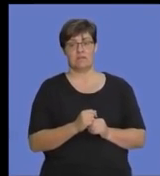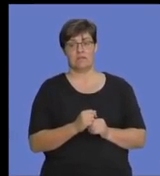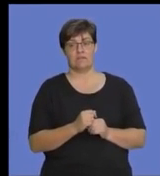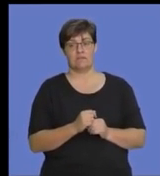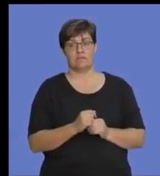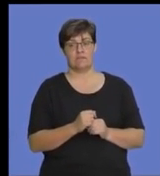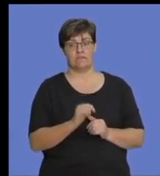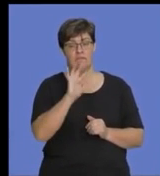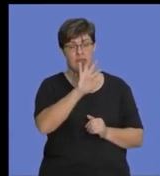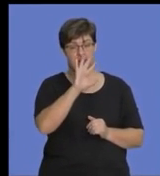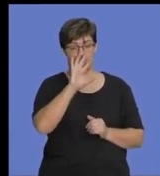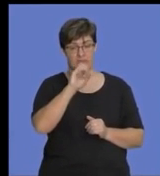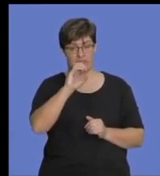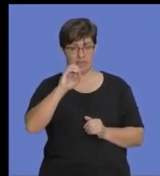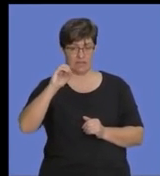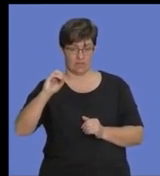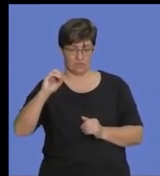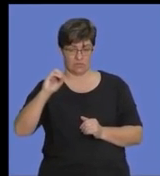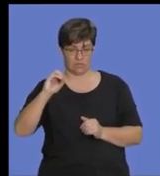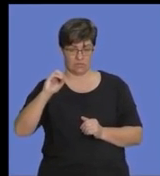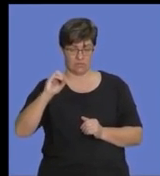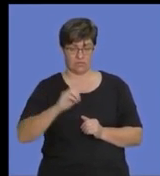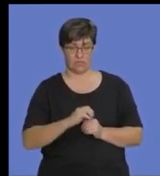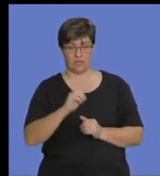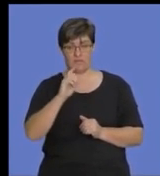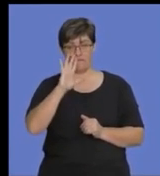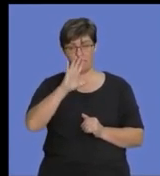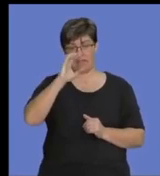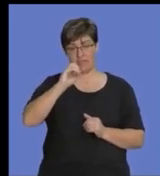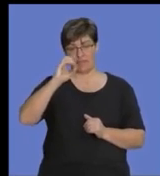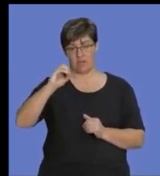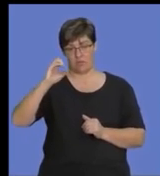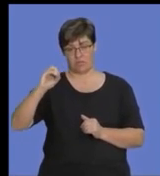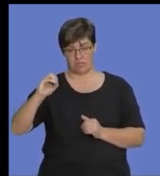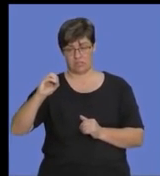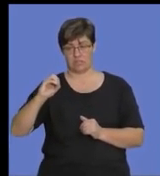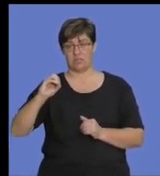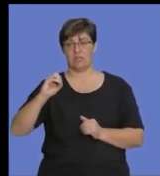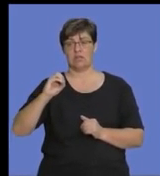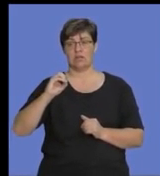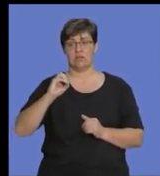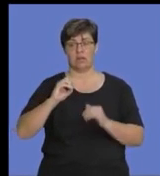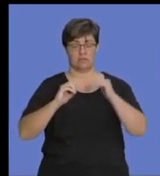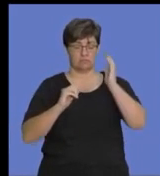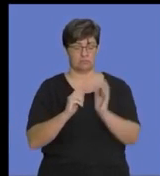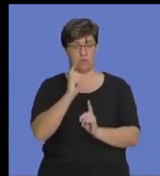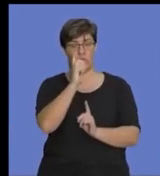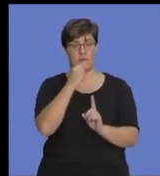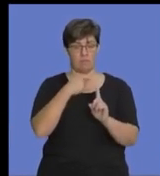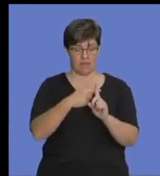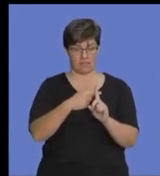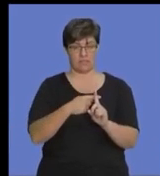gained interest for 2 years now. This gained interest for 2 years,